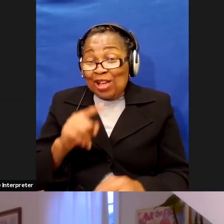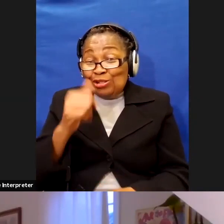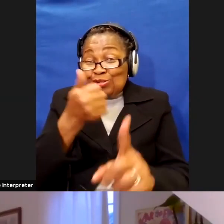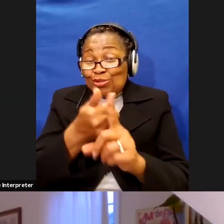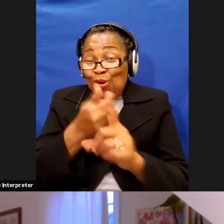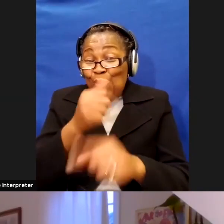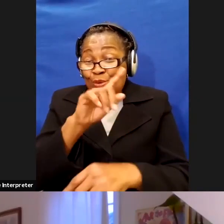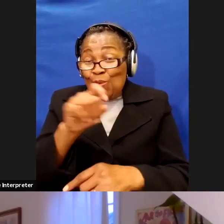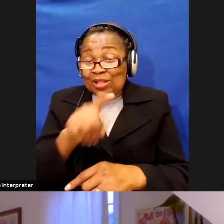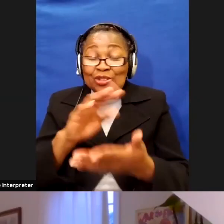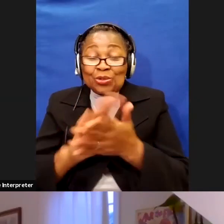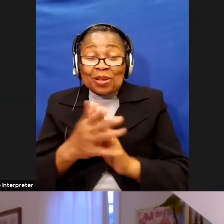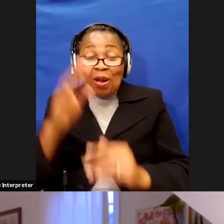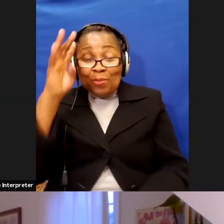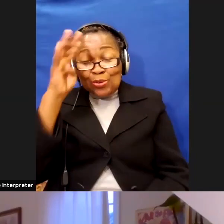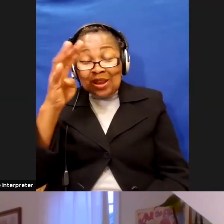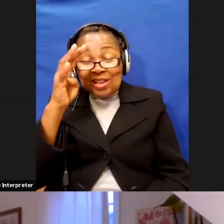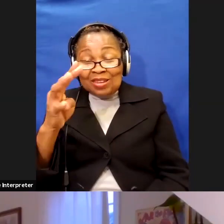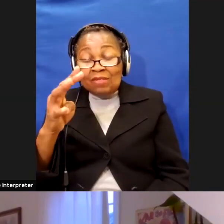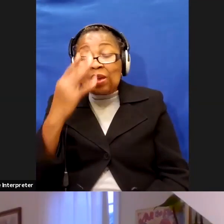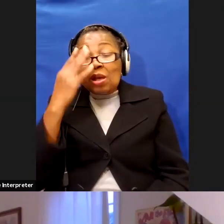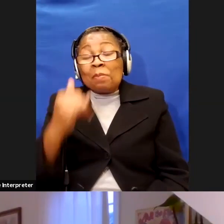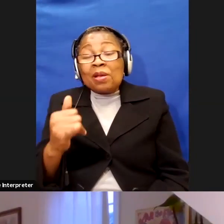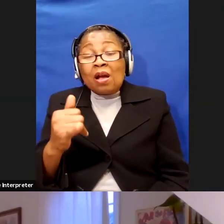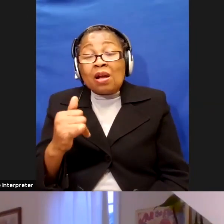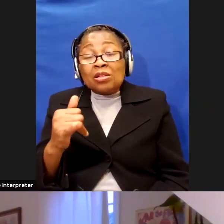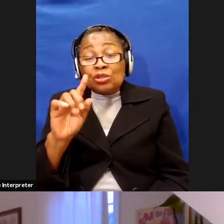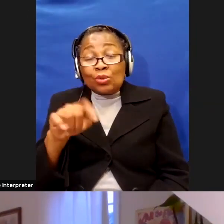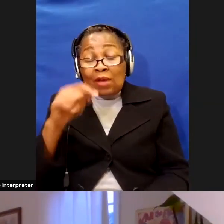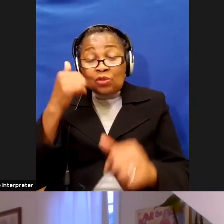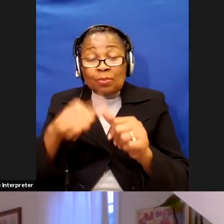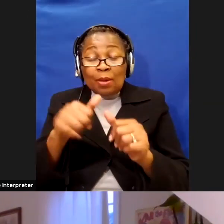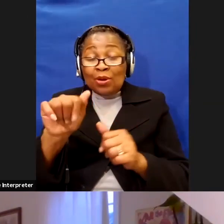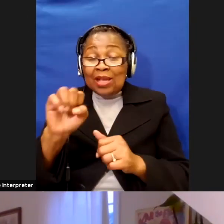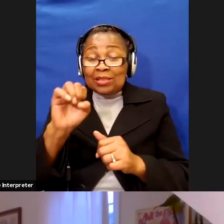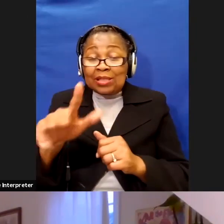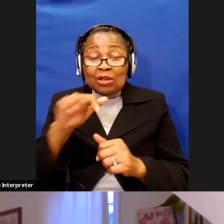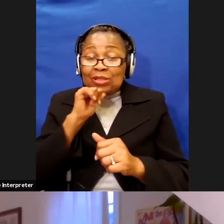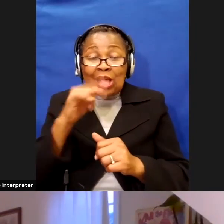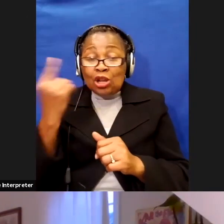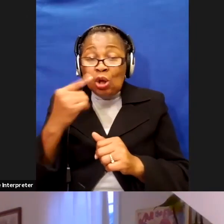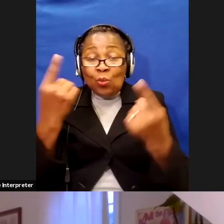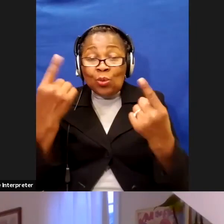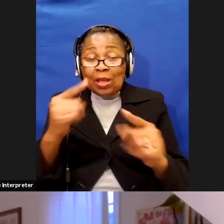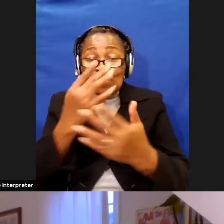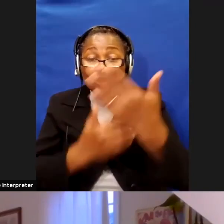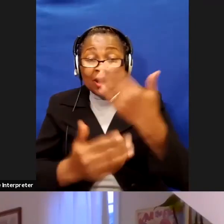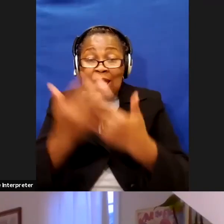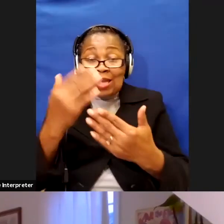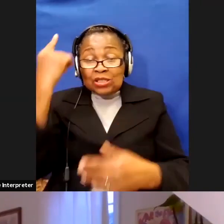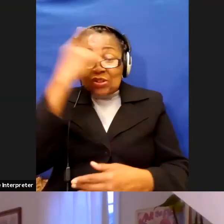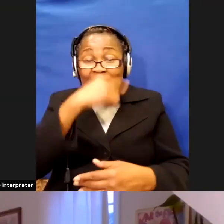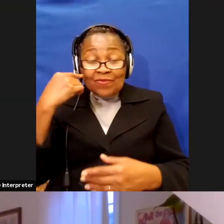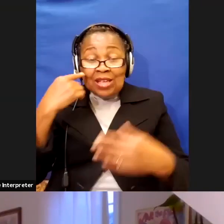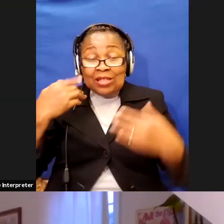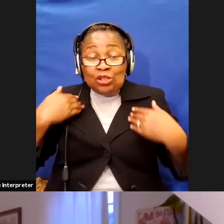you get creative. Because you have to remember, ASL is not just what's happening on your hands, it is what's happening on your face and your body. This is